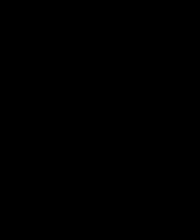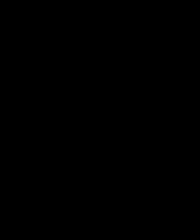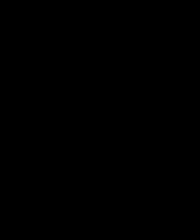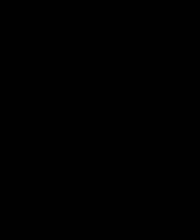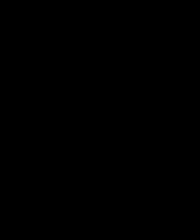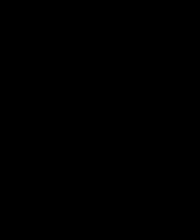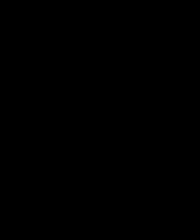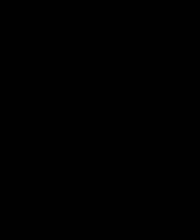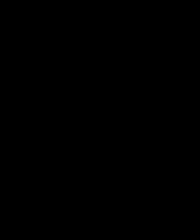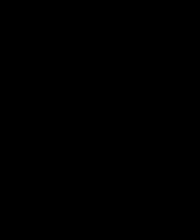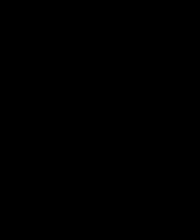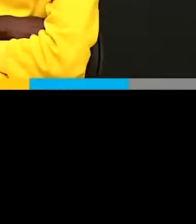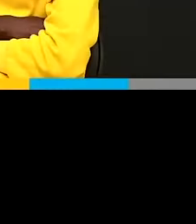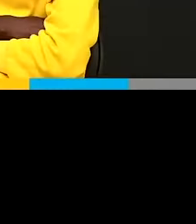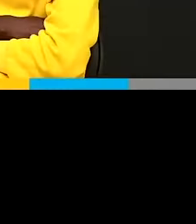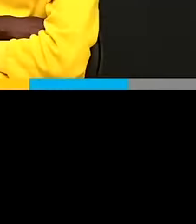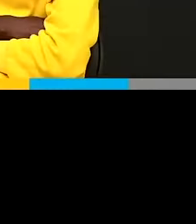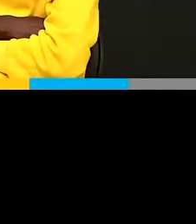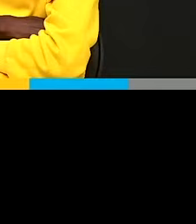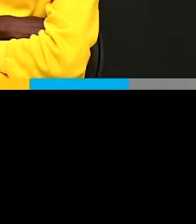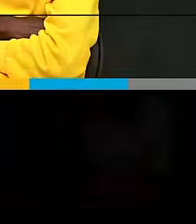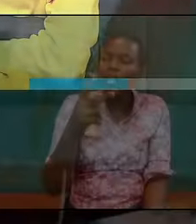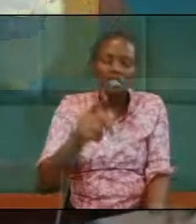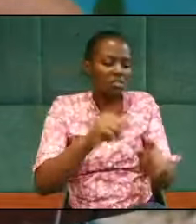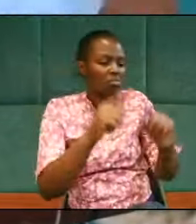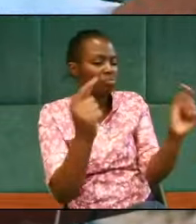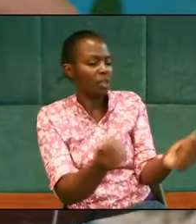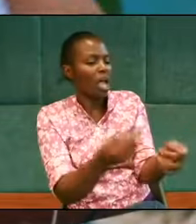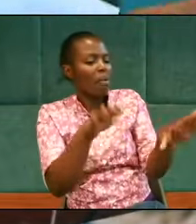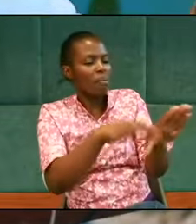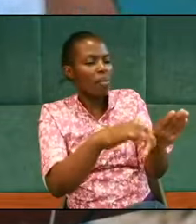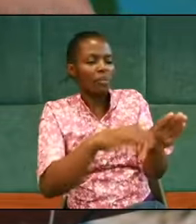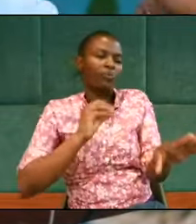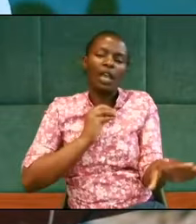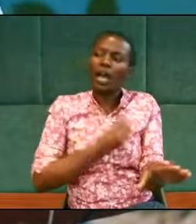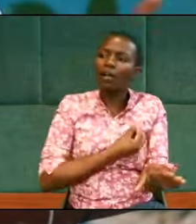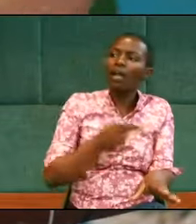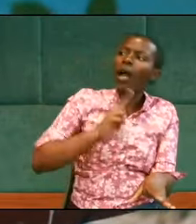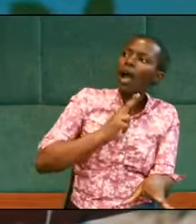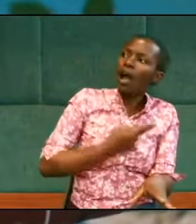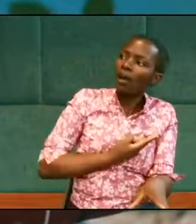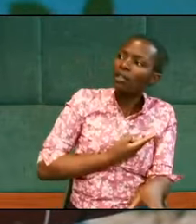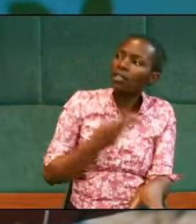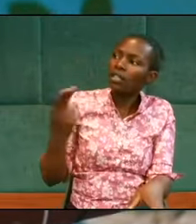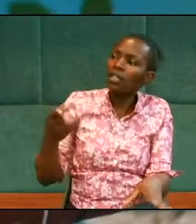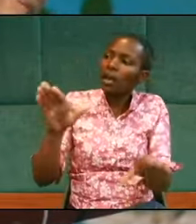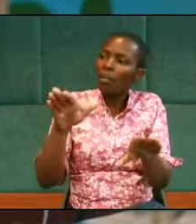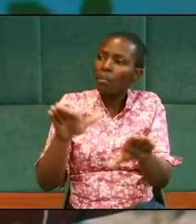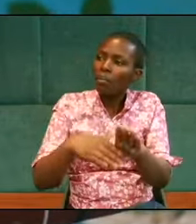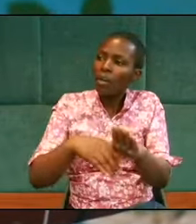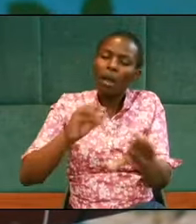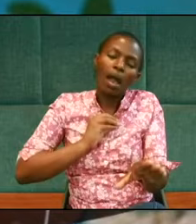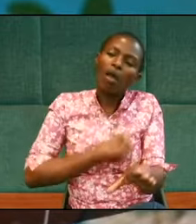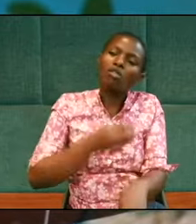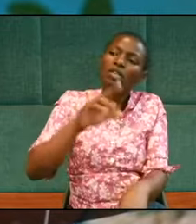Benefit of being single. This is one of our team members. All the online works we do, he's called Joshua,